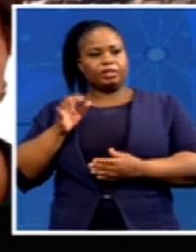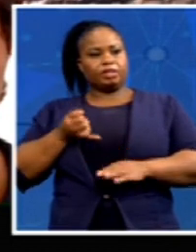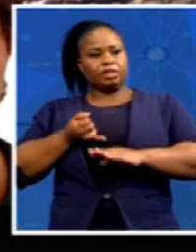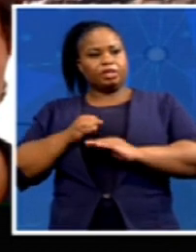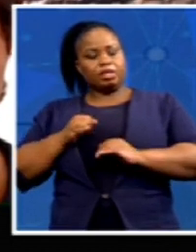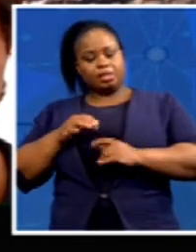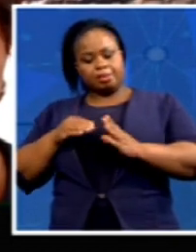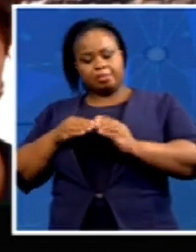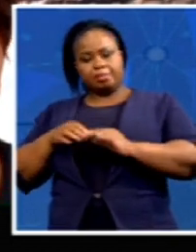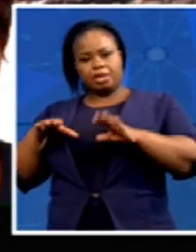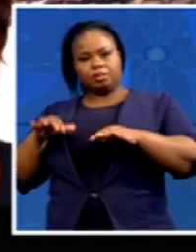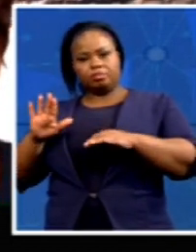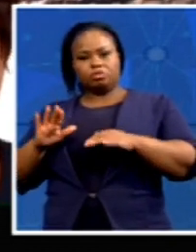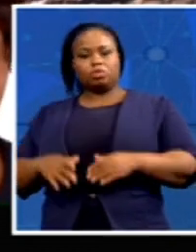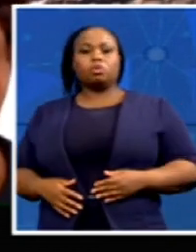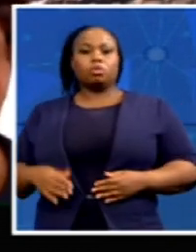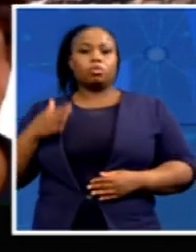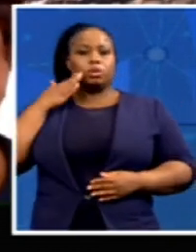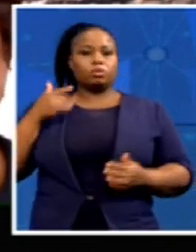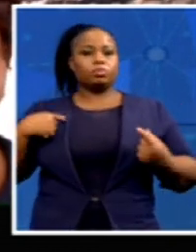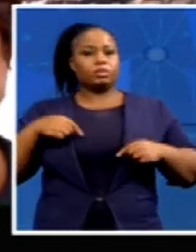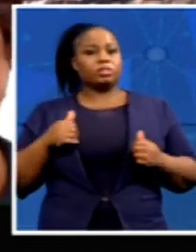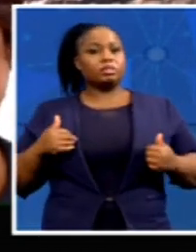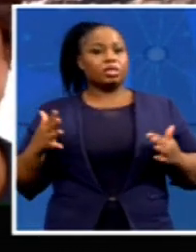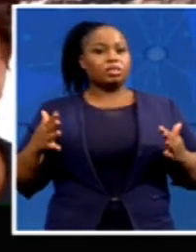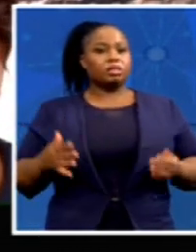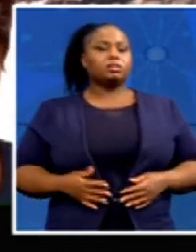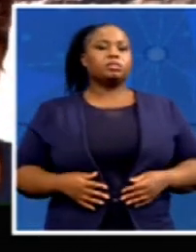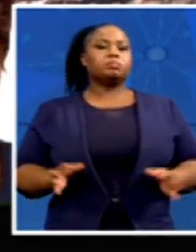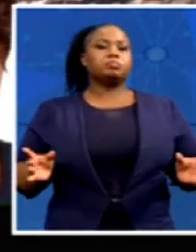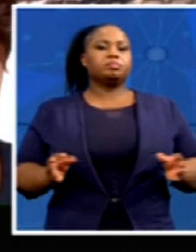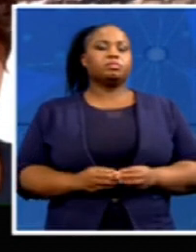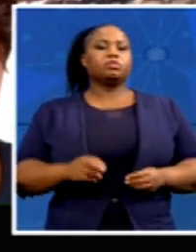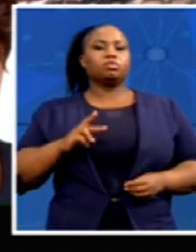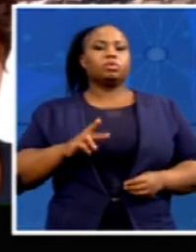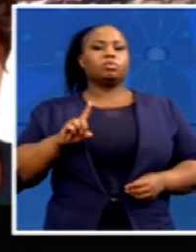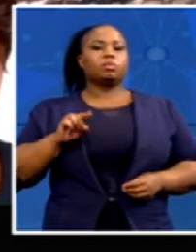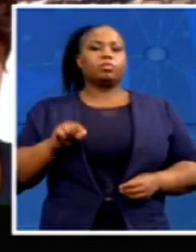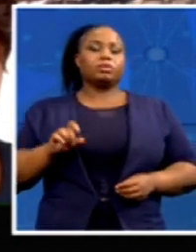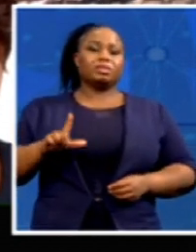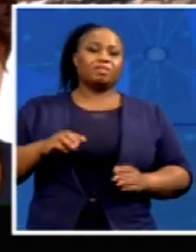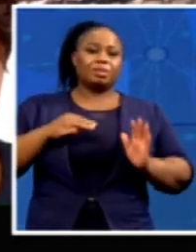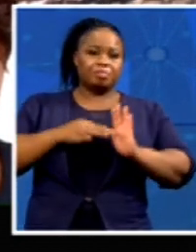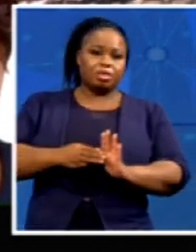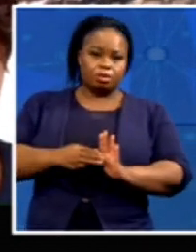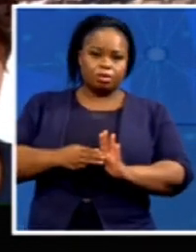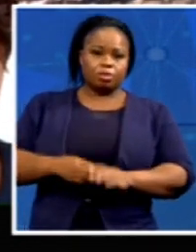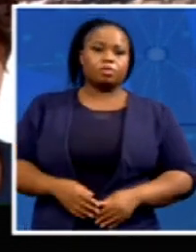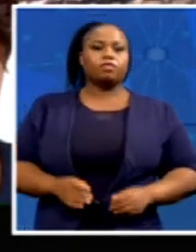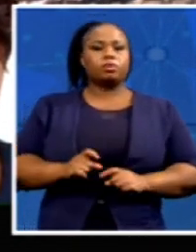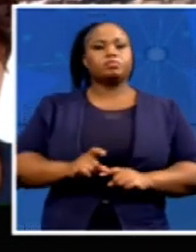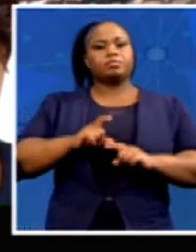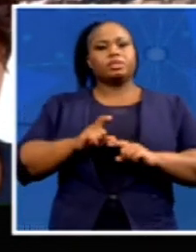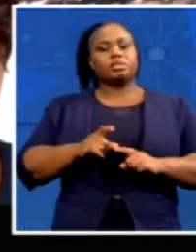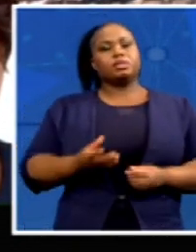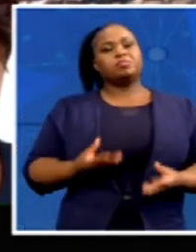started the distribution, a total of 21.7 million doses of the AVAC vaccines have been